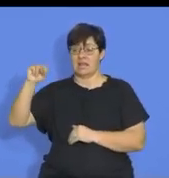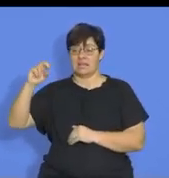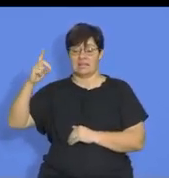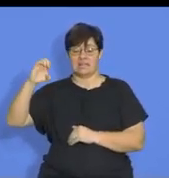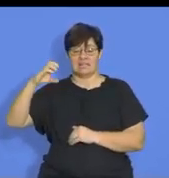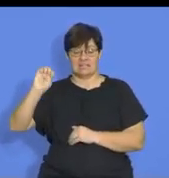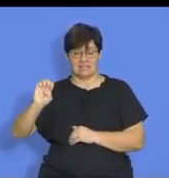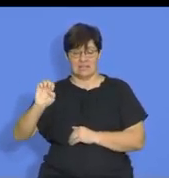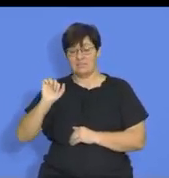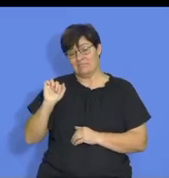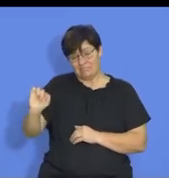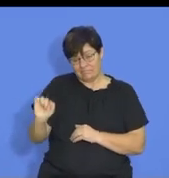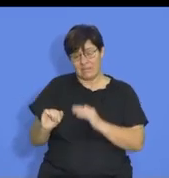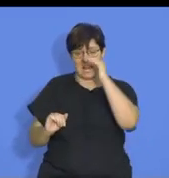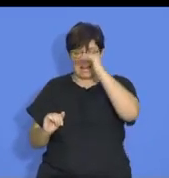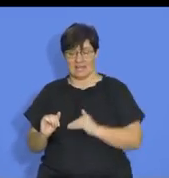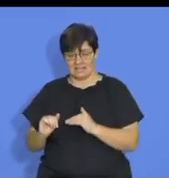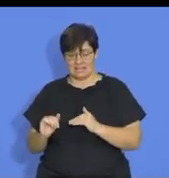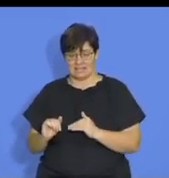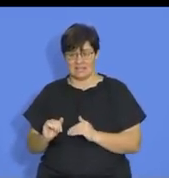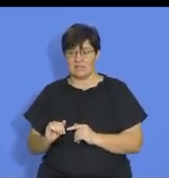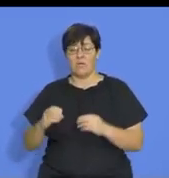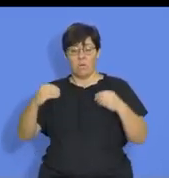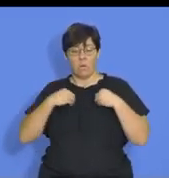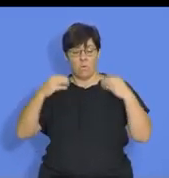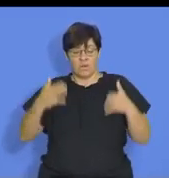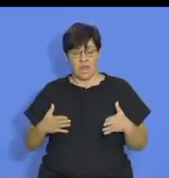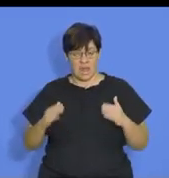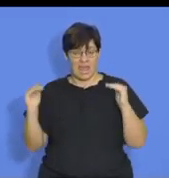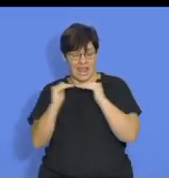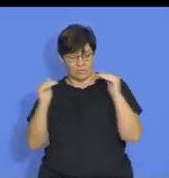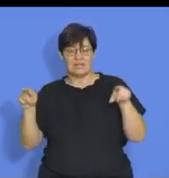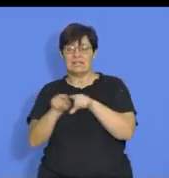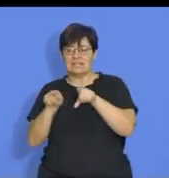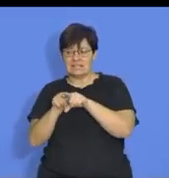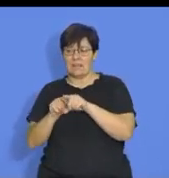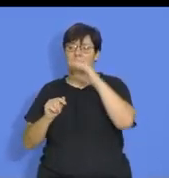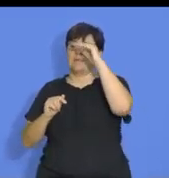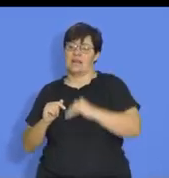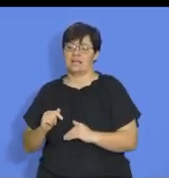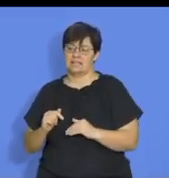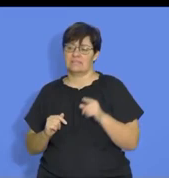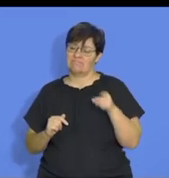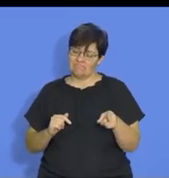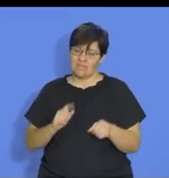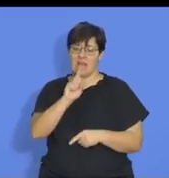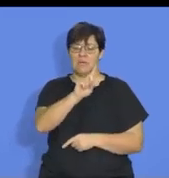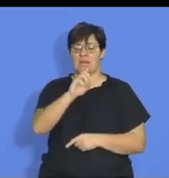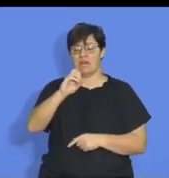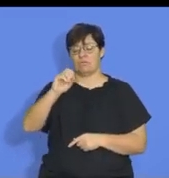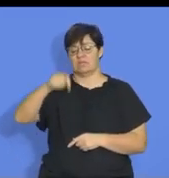Candace is decreasing her capital. So obviously owner's equity also decreases